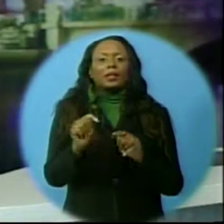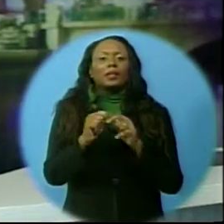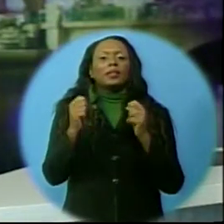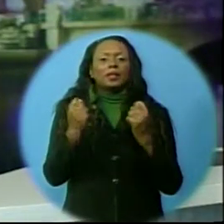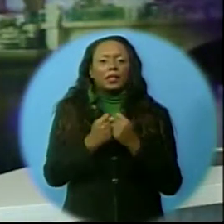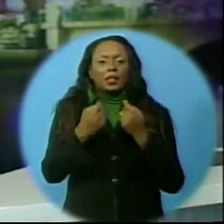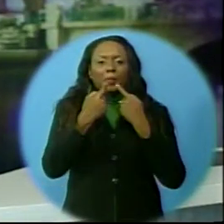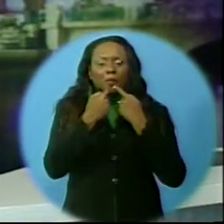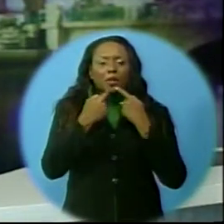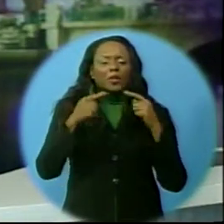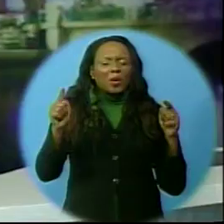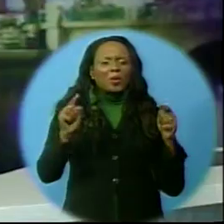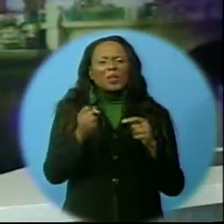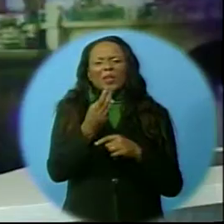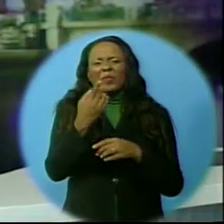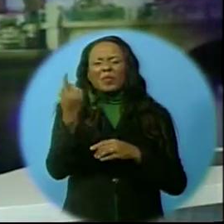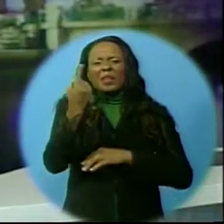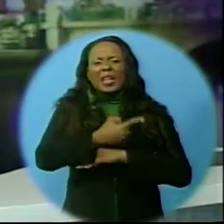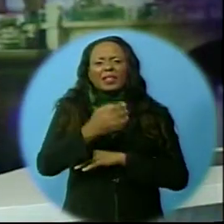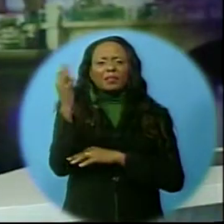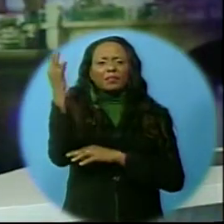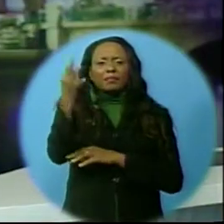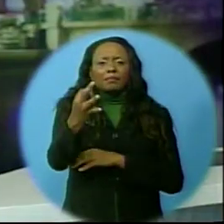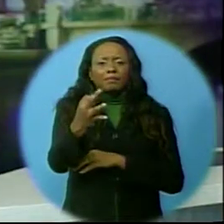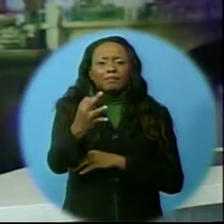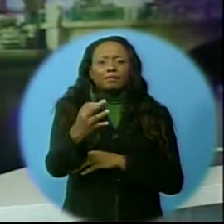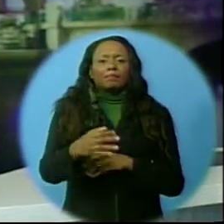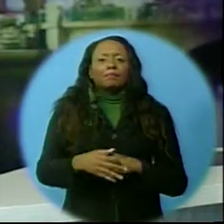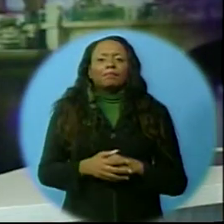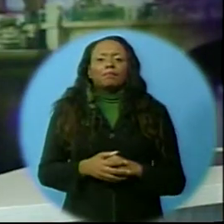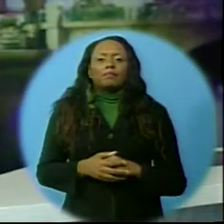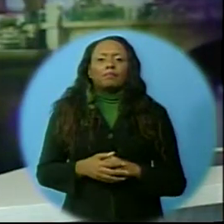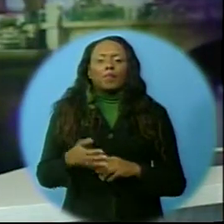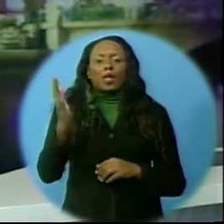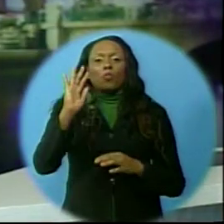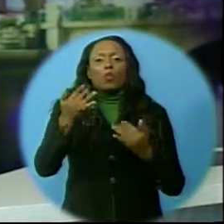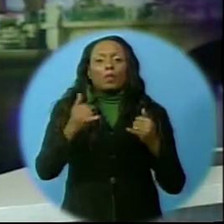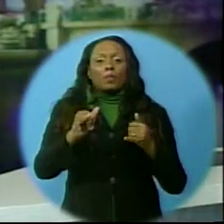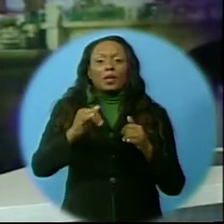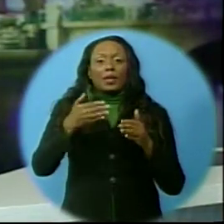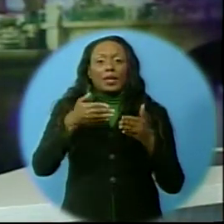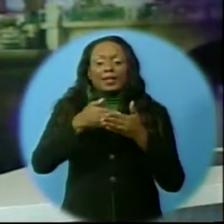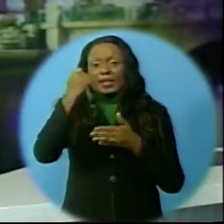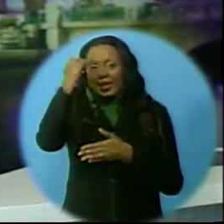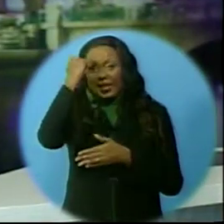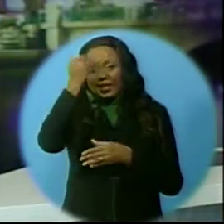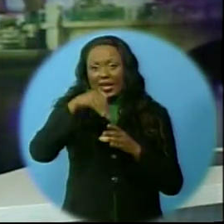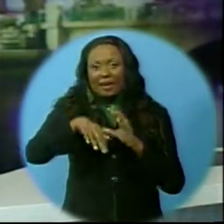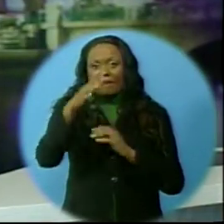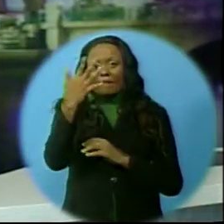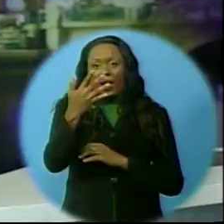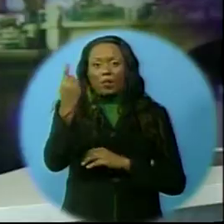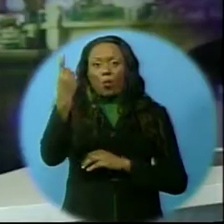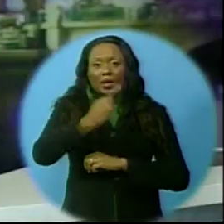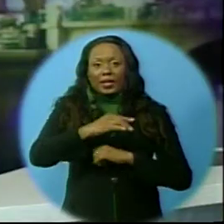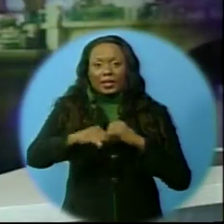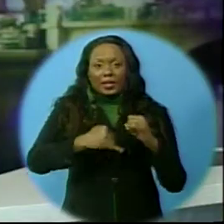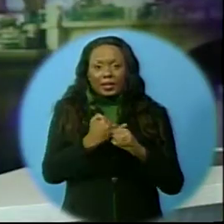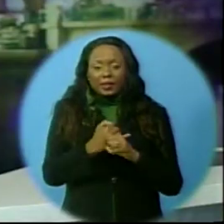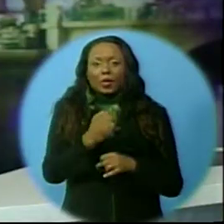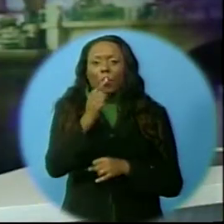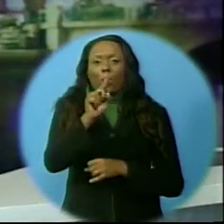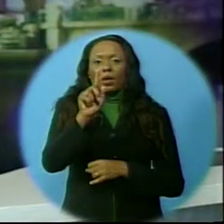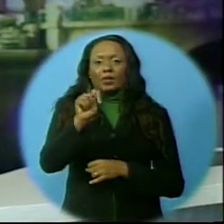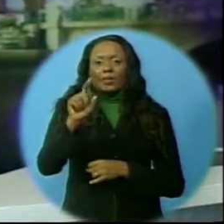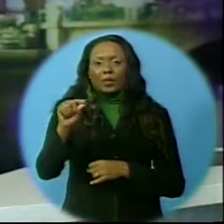briefing at the Aqua Beach Hotel today. The squad, which will be announced in a few days, will battle India in 5 ODIs, a T20